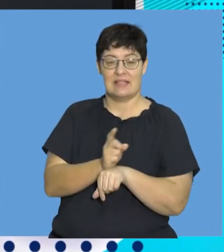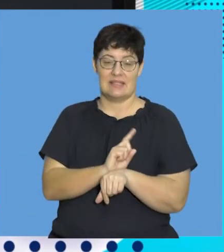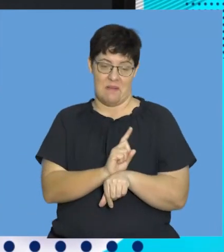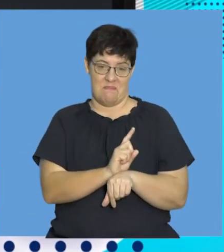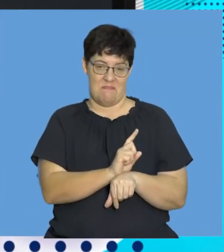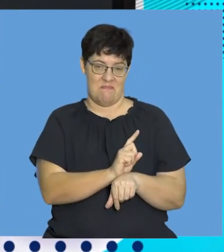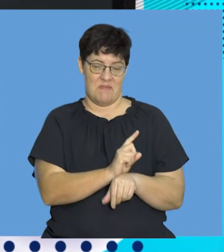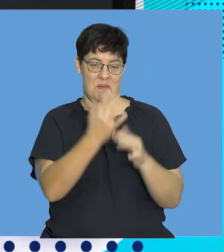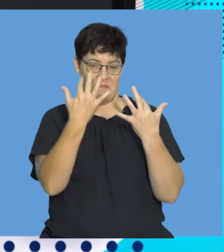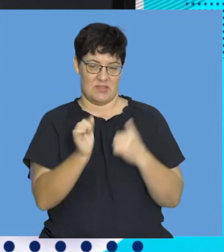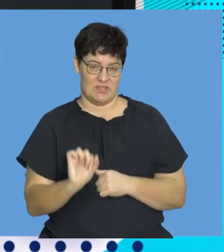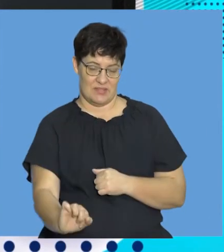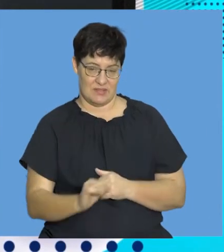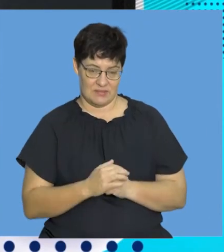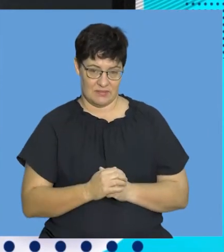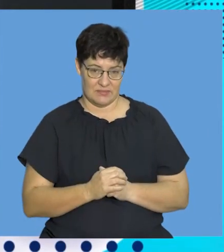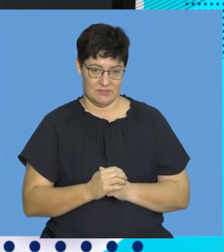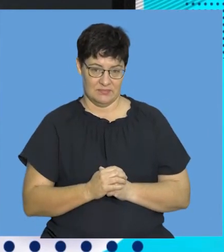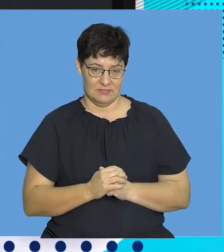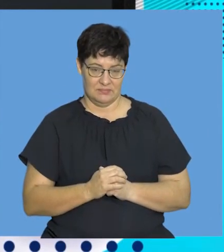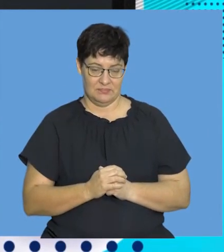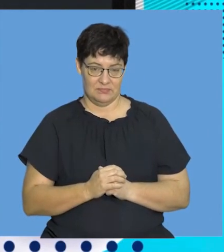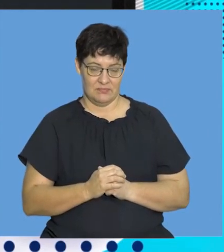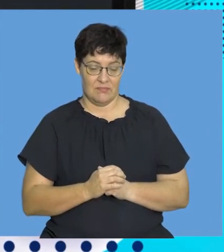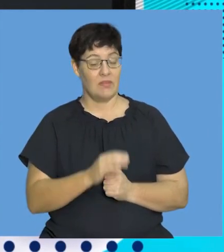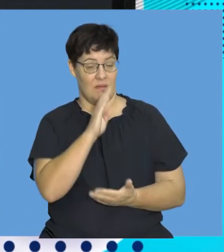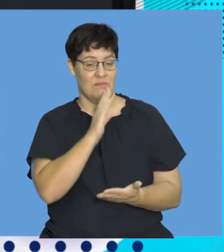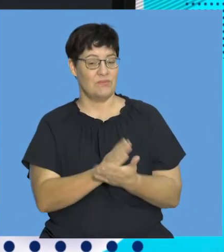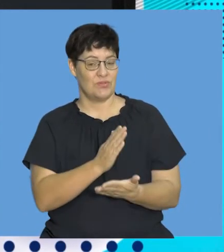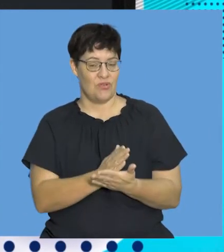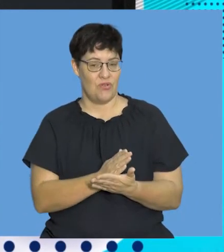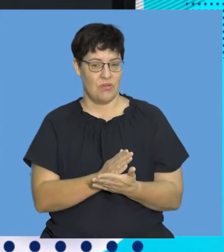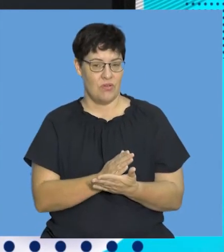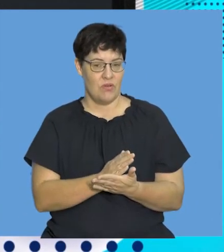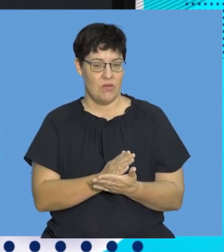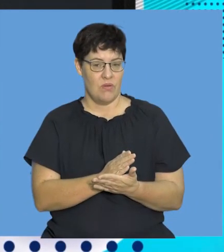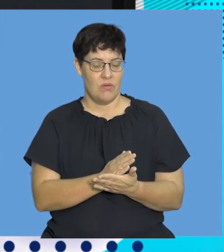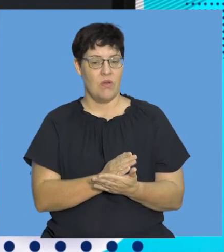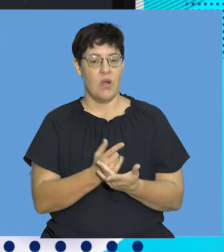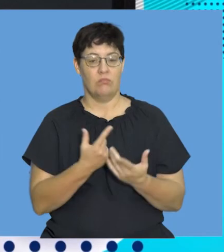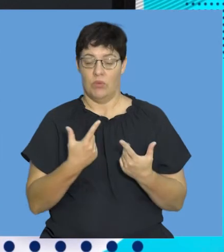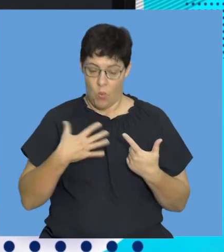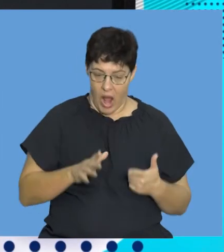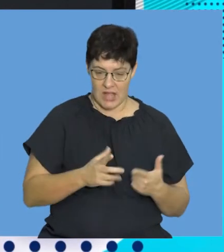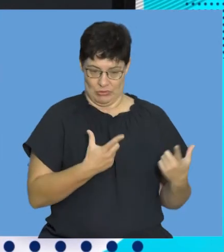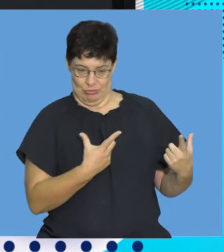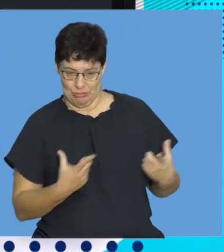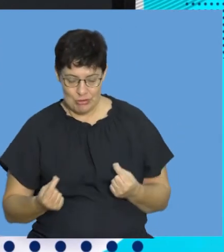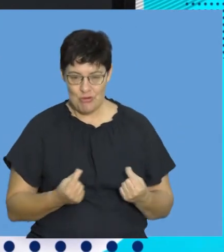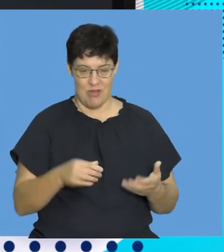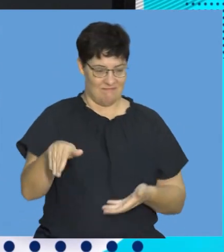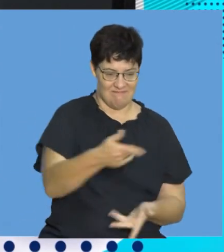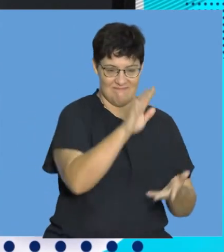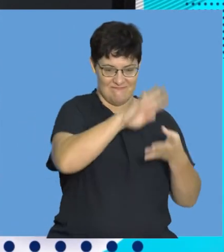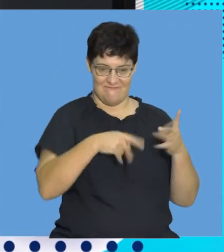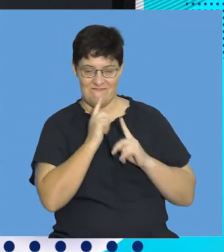the budget. Okay guys, now I'm sure you can't wait to do an actual debtors collection